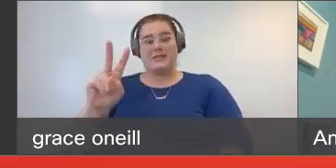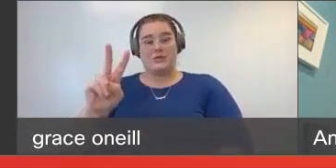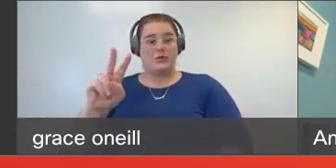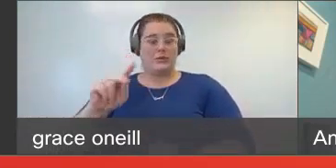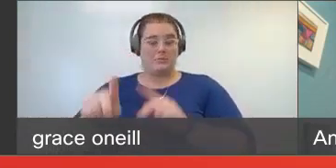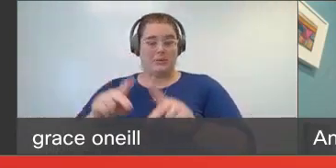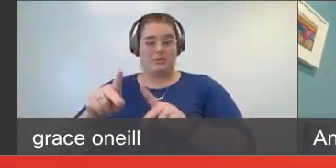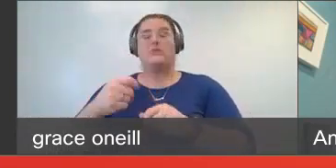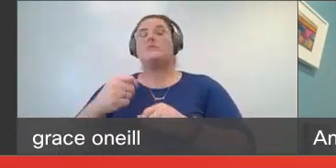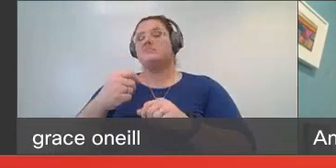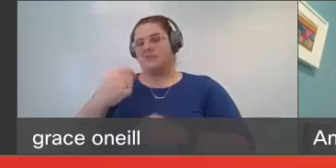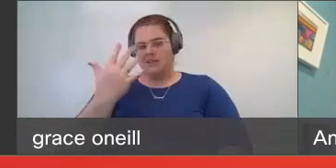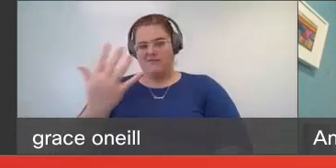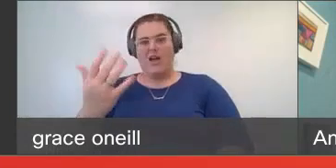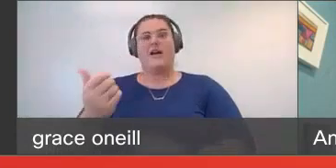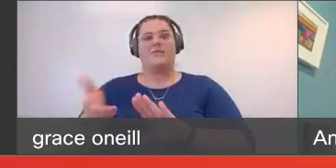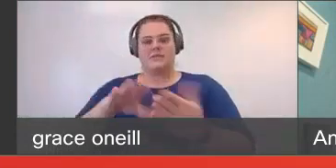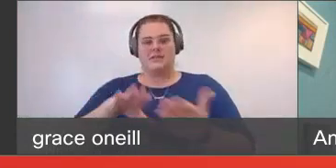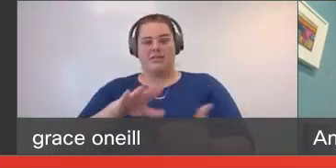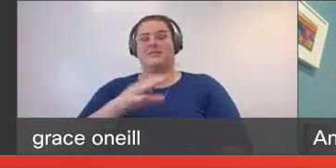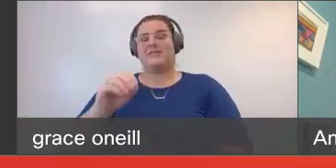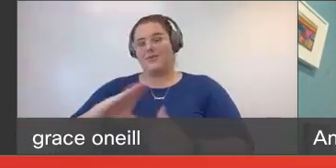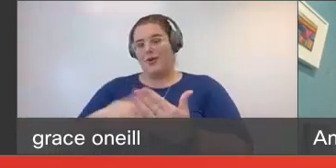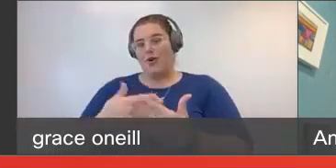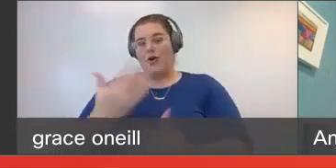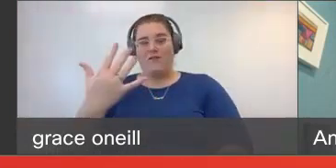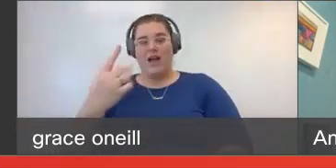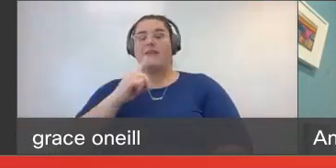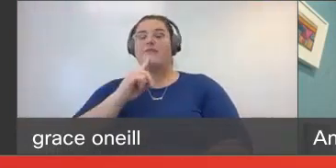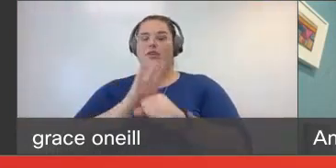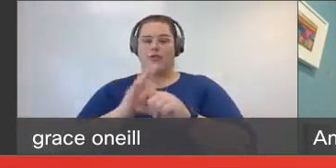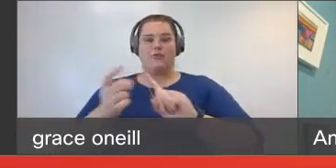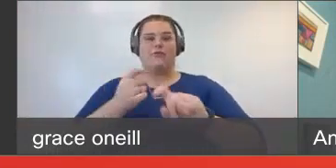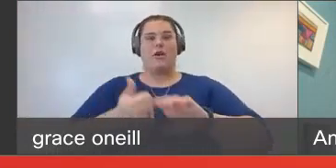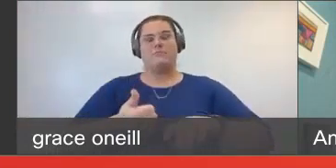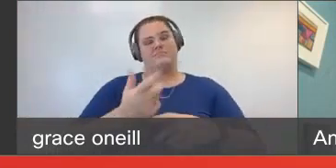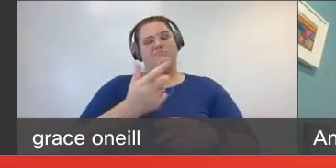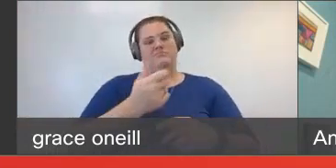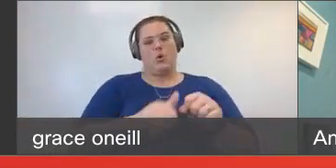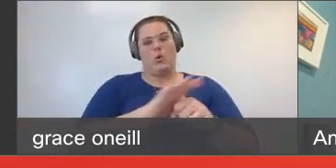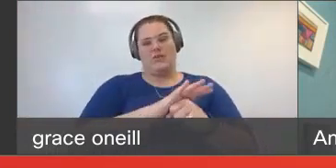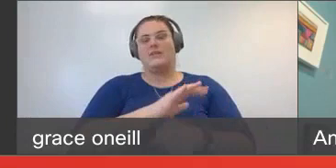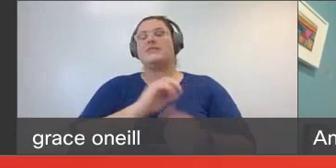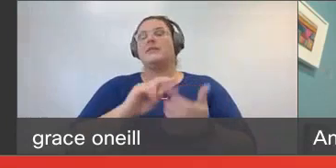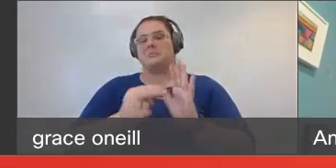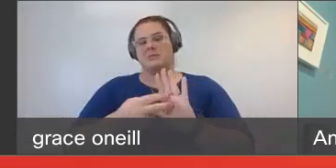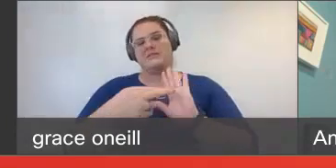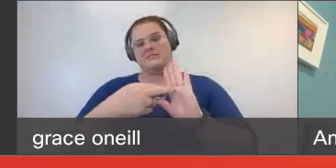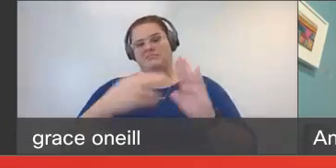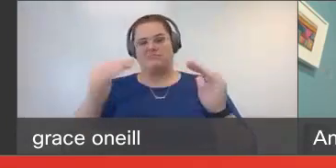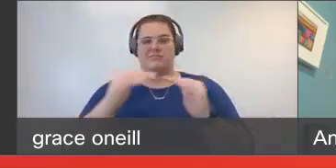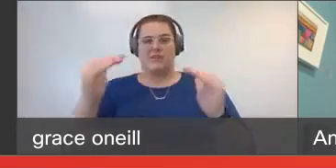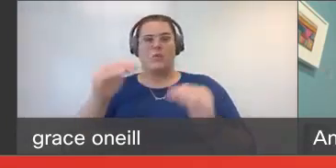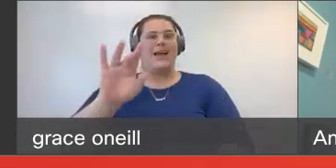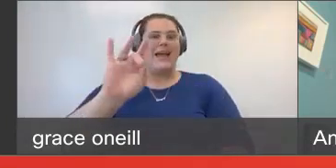deaths, all of those confirmed as COVID deaths, representing about 8% of people in natural homes who got COVID